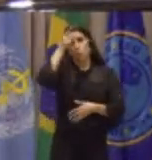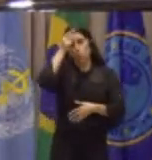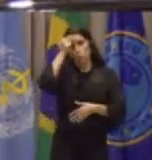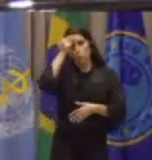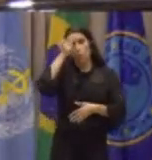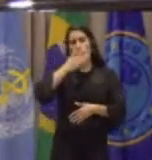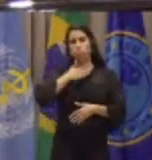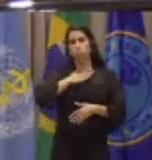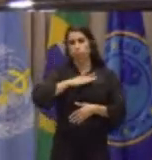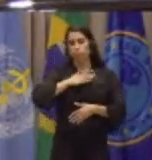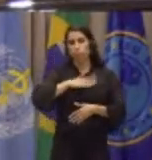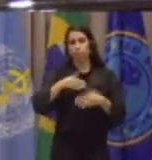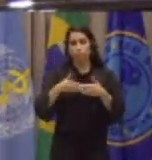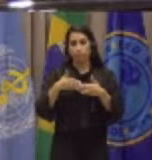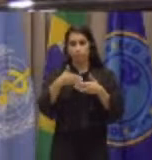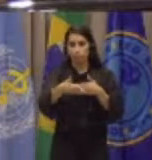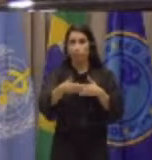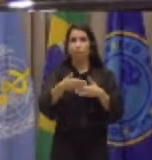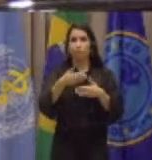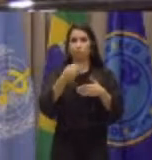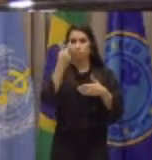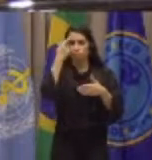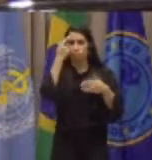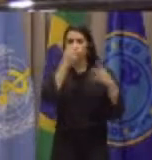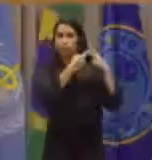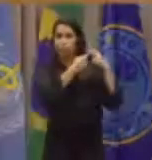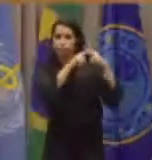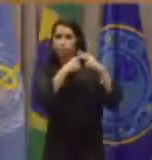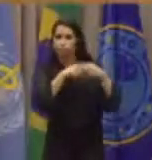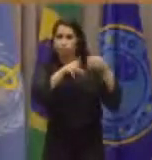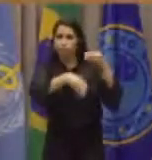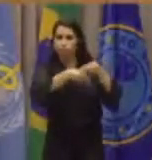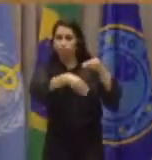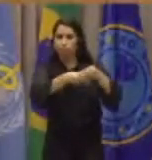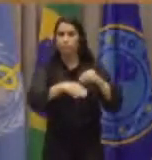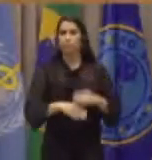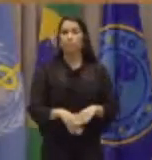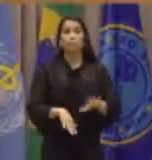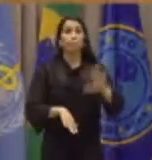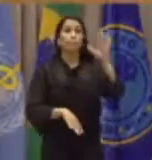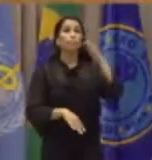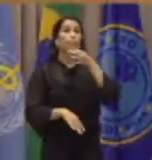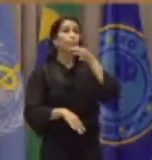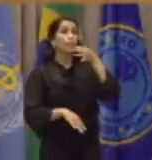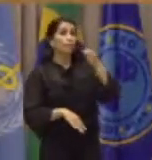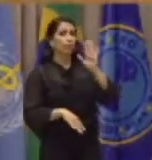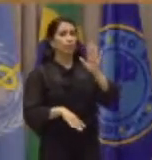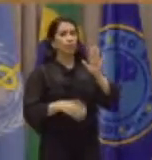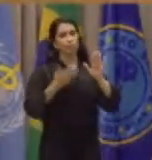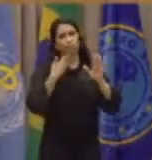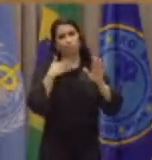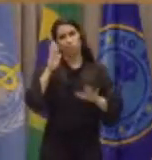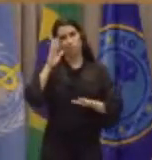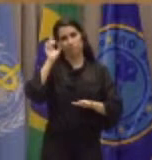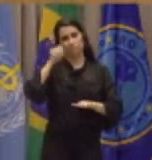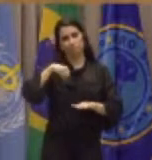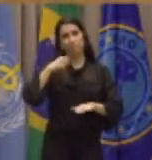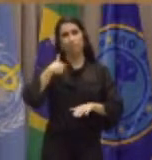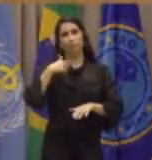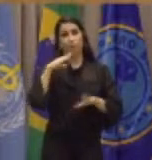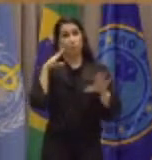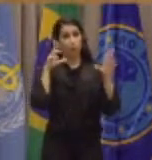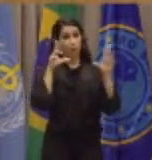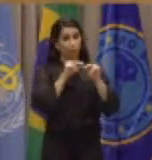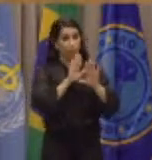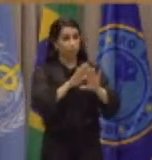break and pretty soon we are going to correct. Just a brief comment in this point, I promise